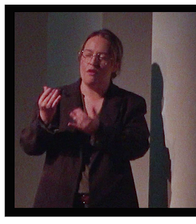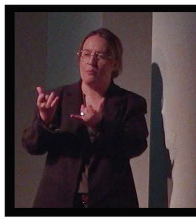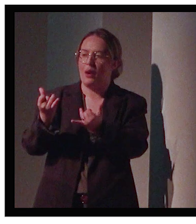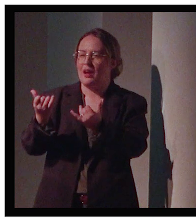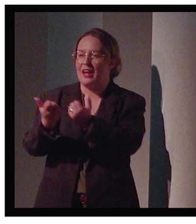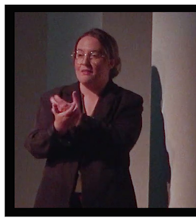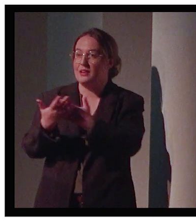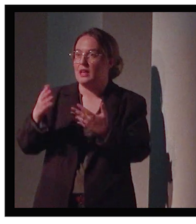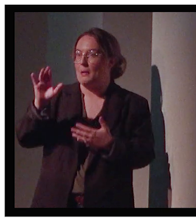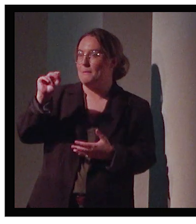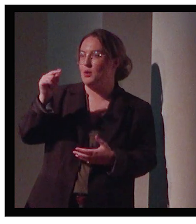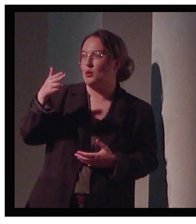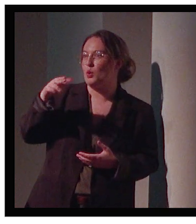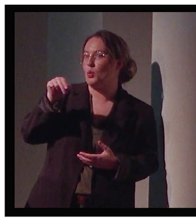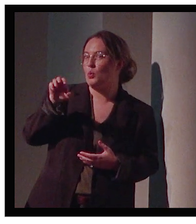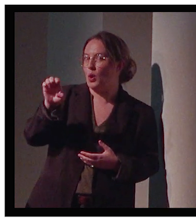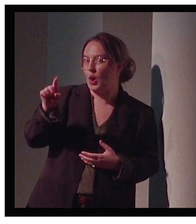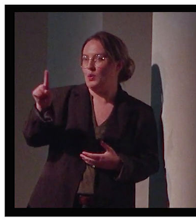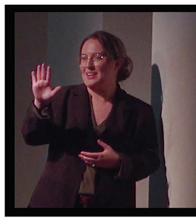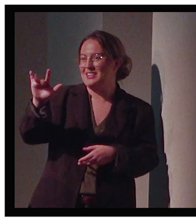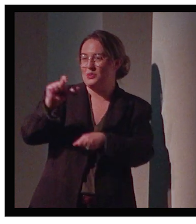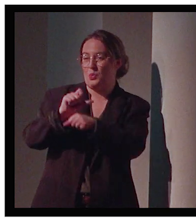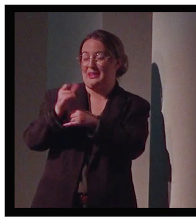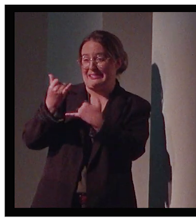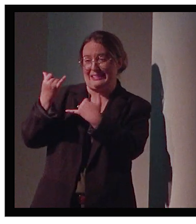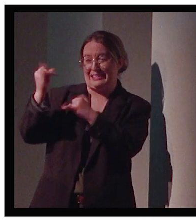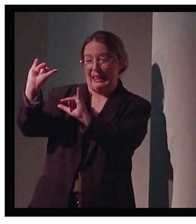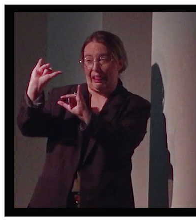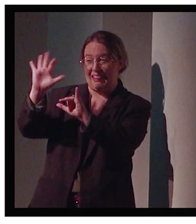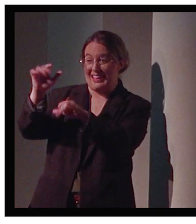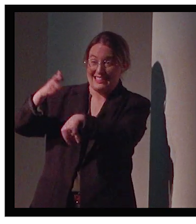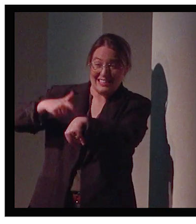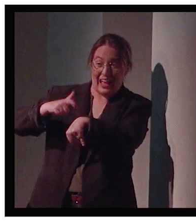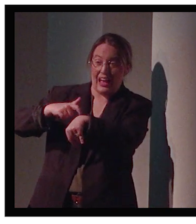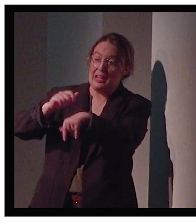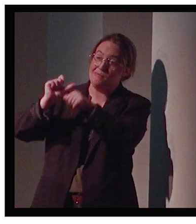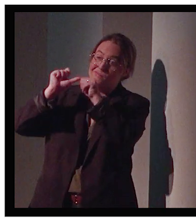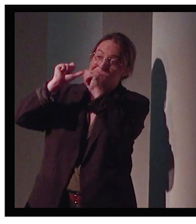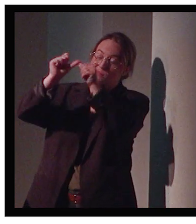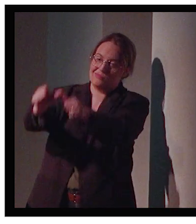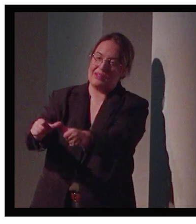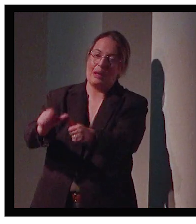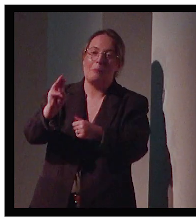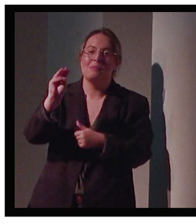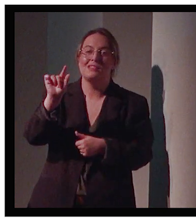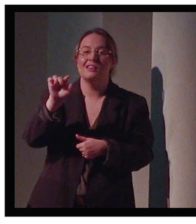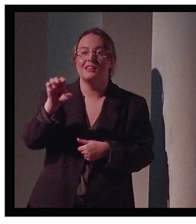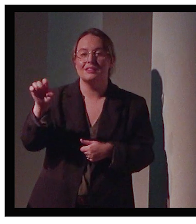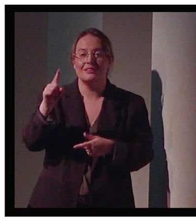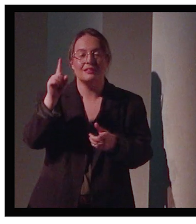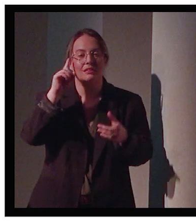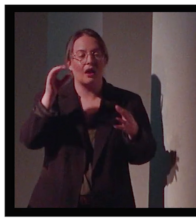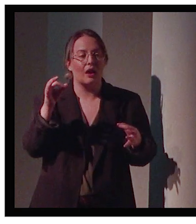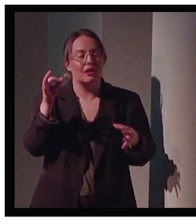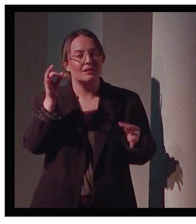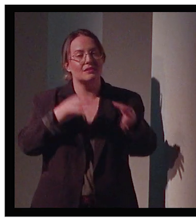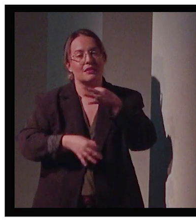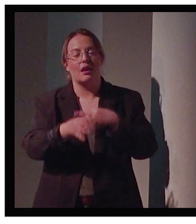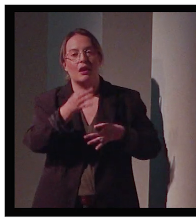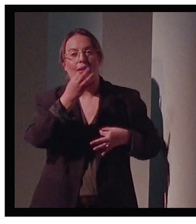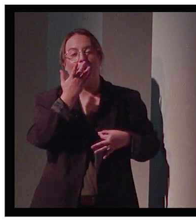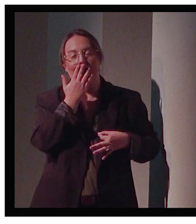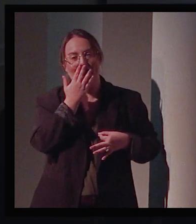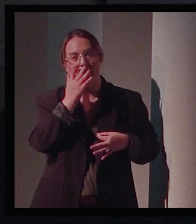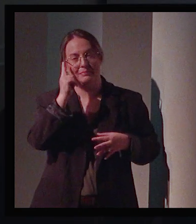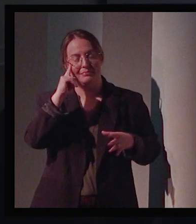that Bouguereau and his work still upheld. And Matisse decided instead to make color his central